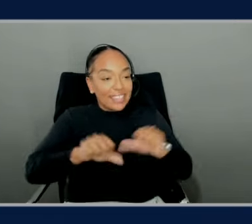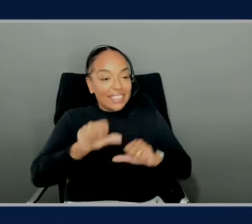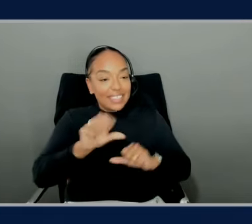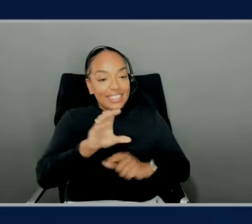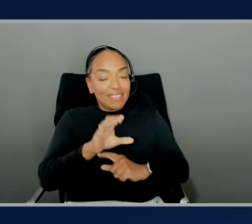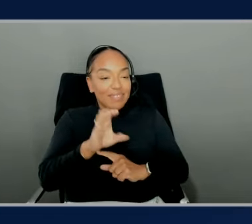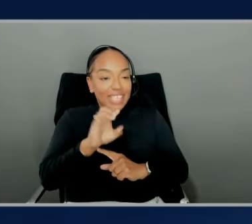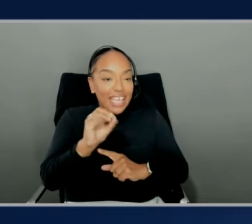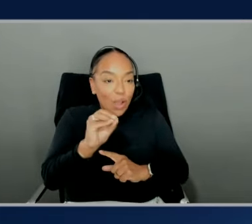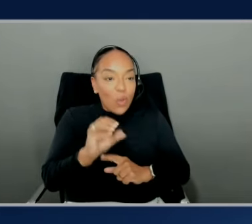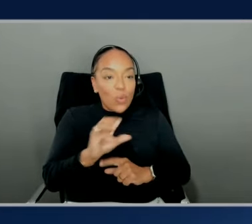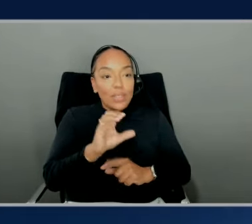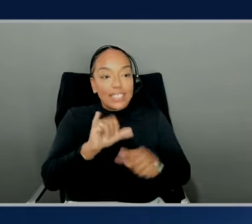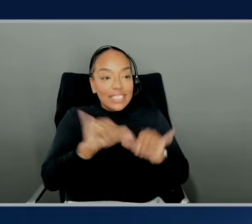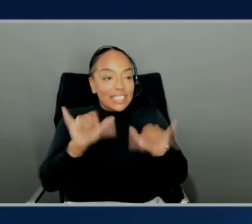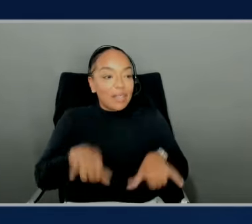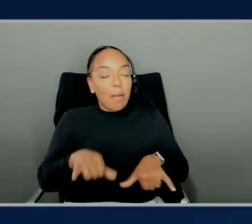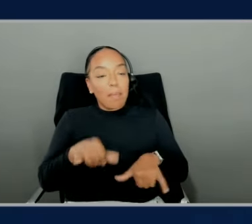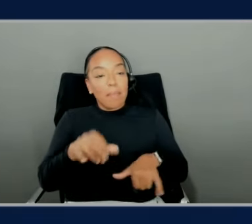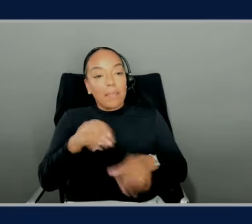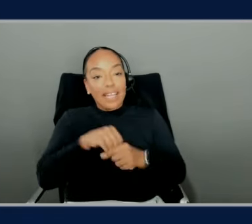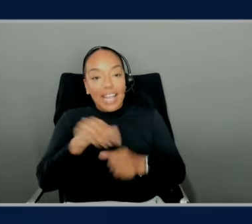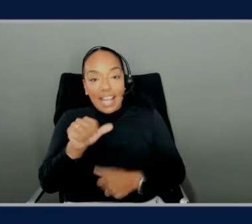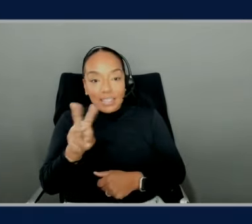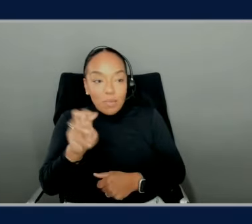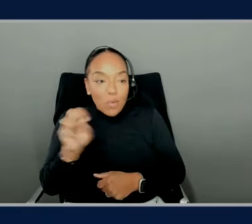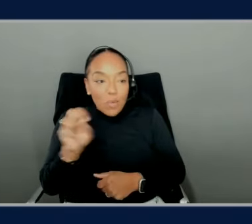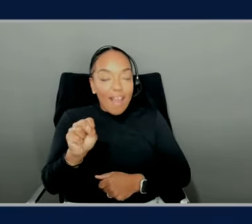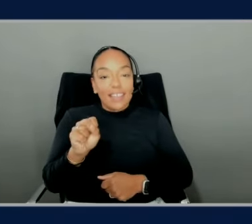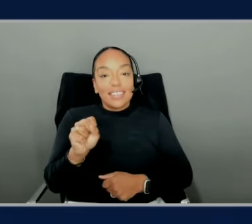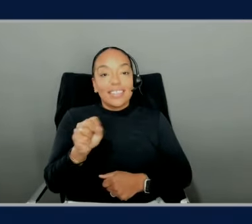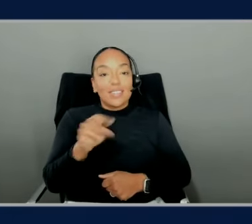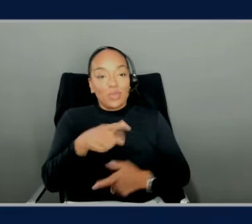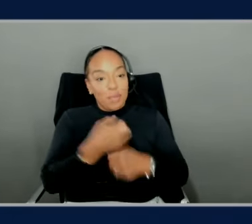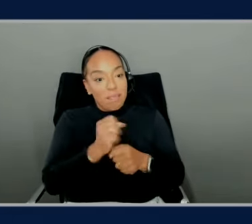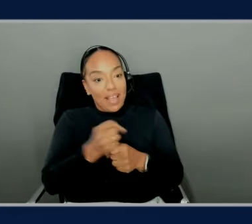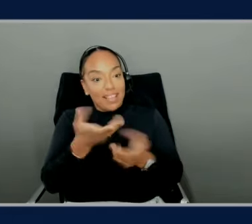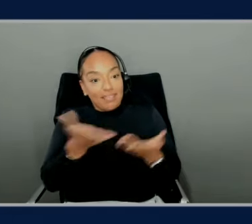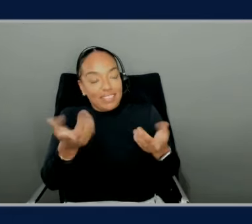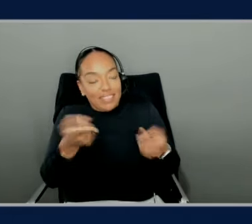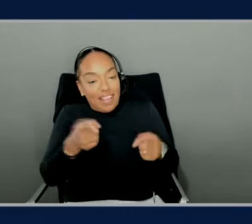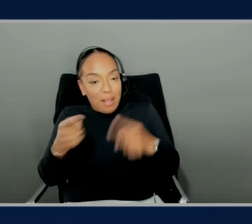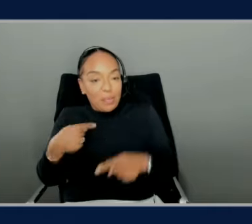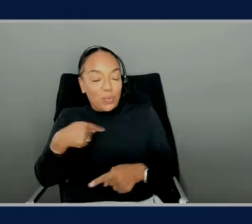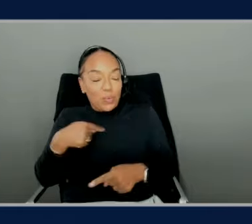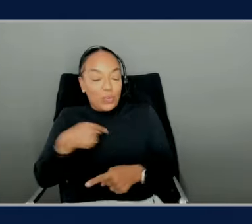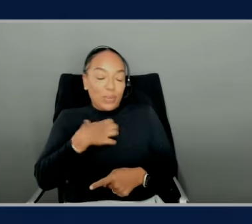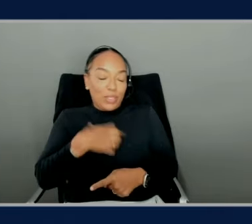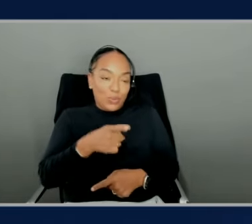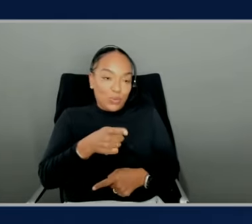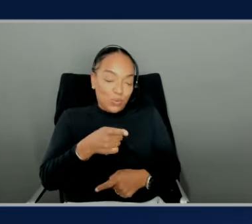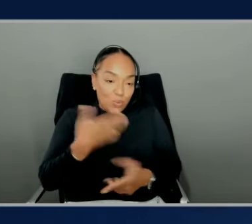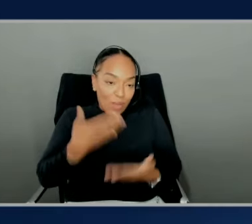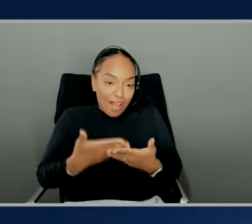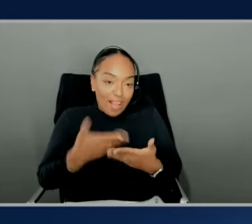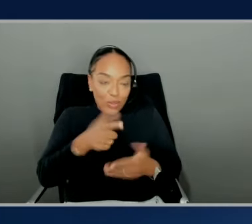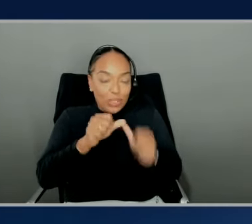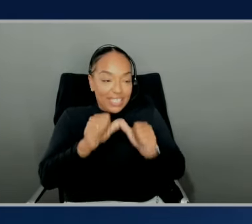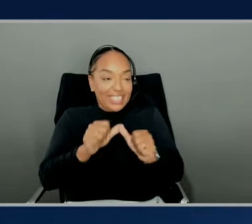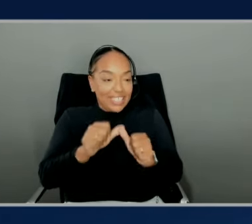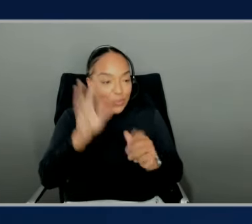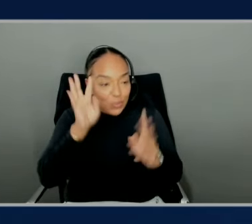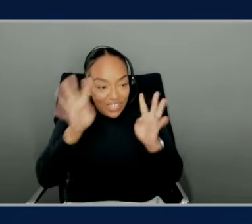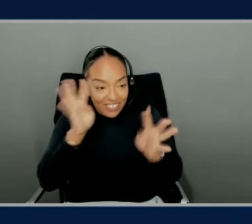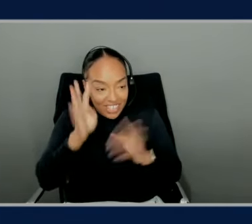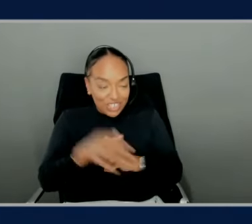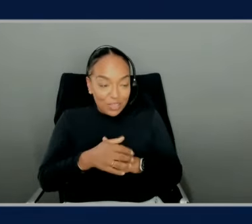using within AWS and our generative AI services to make it happen. And we wish you well in your continued innovation. Well, thanks so much. It was